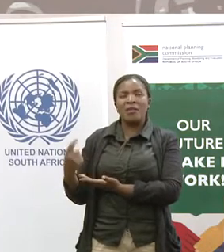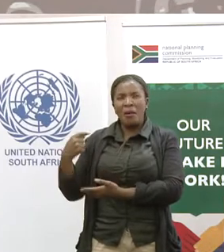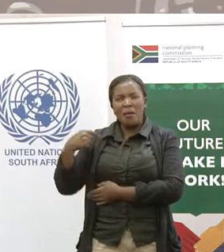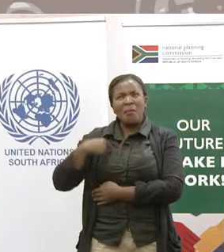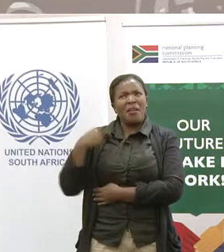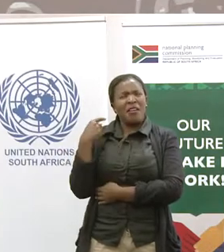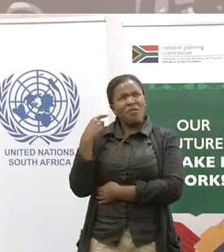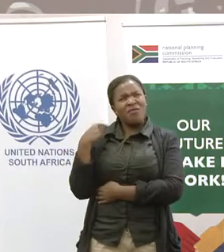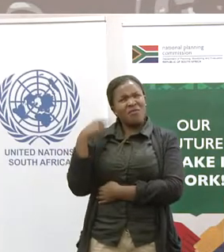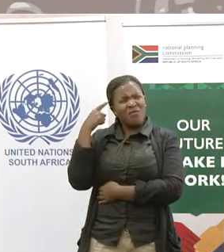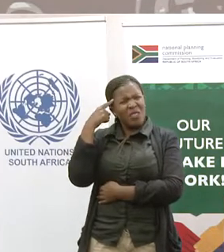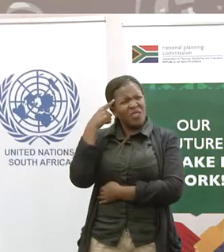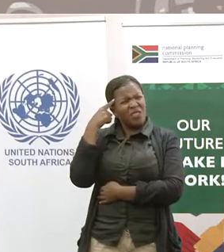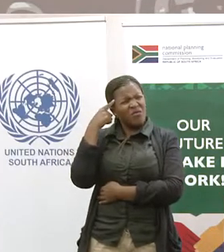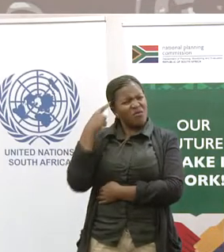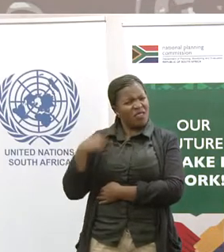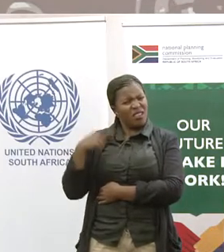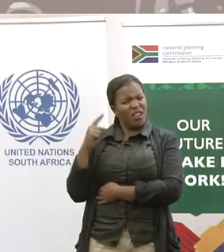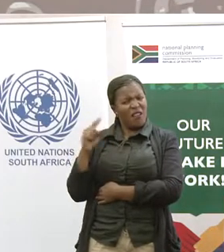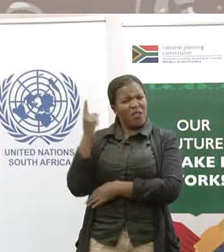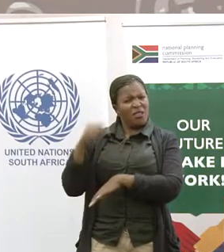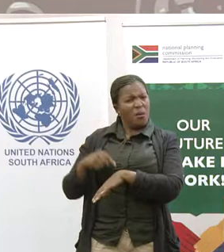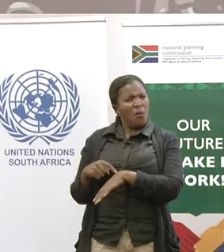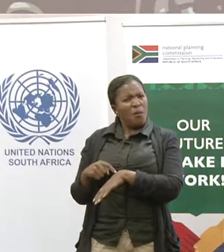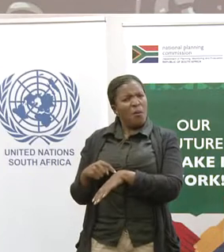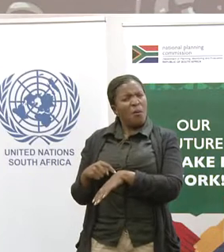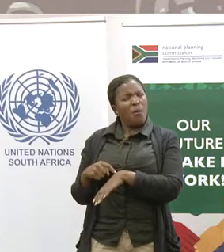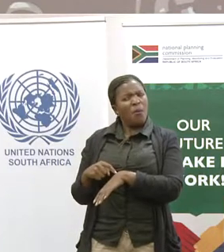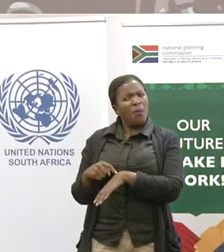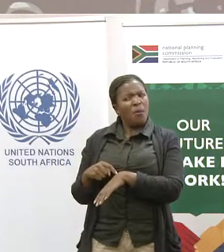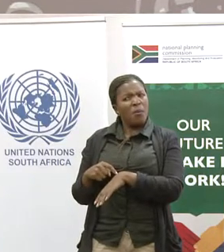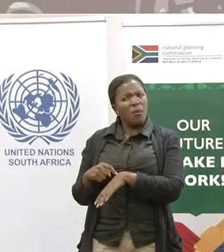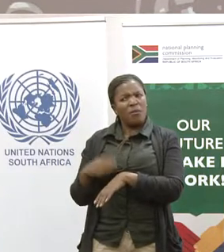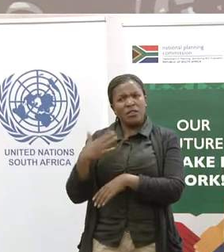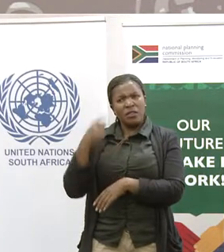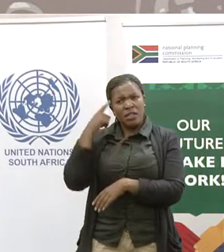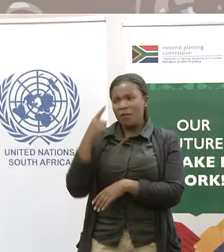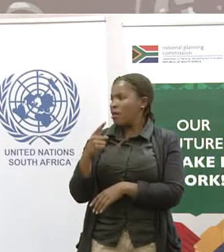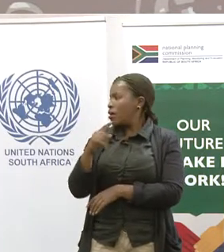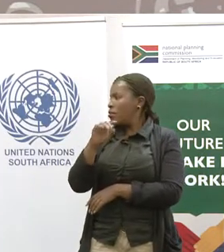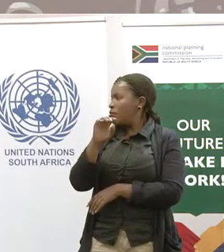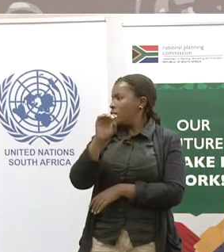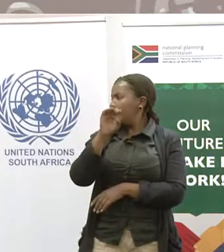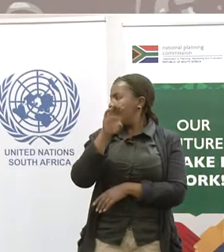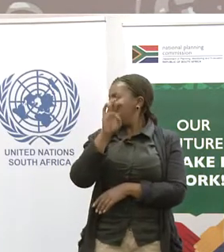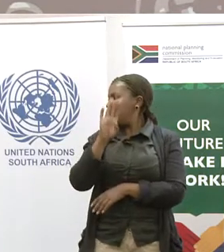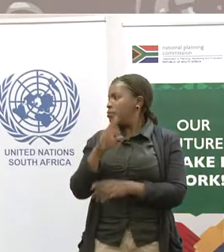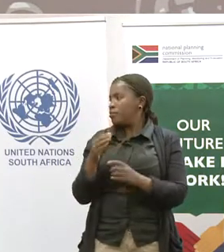that for the first time that there is a huge difference between a B and an M.